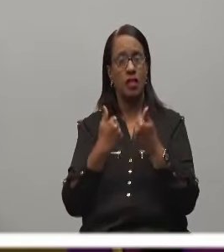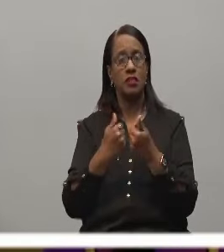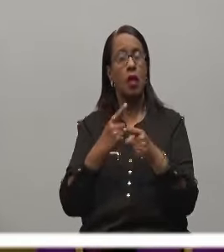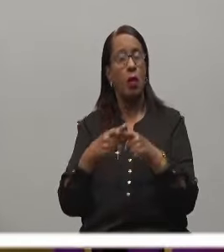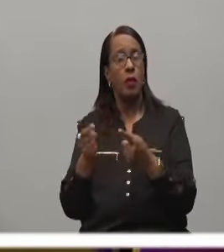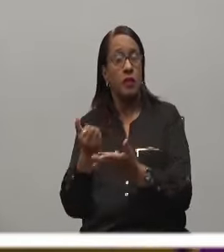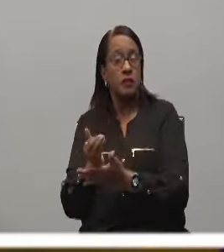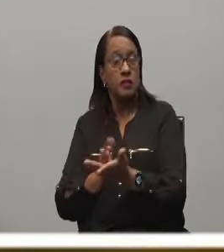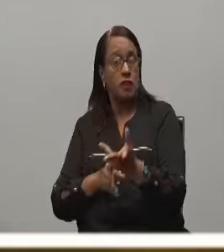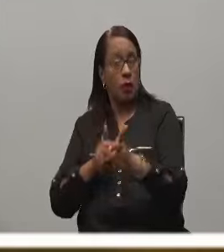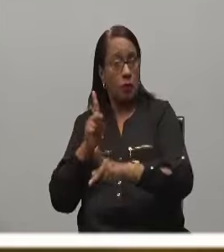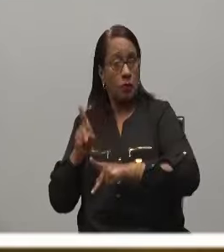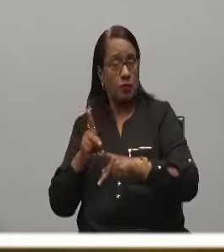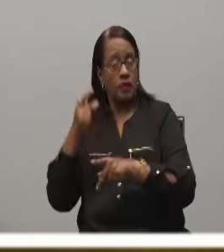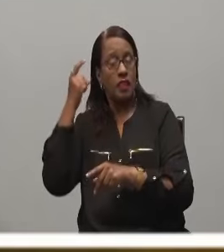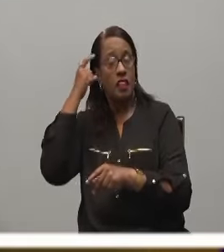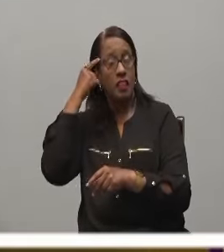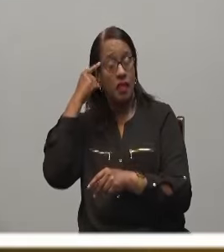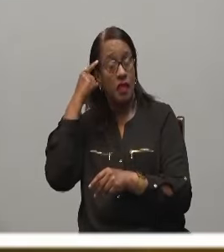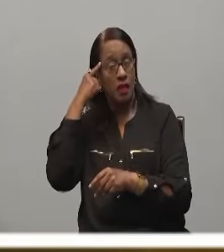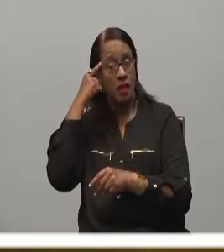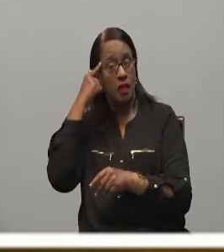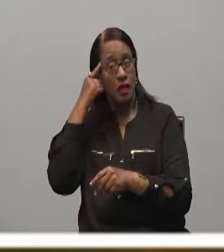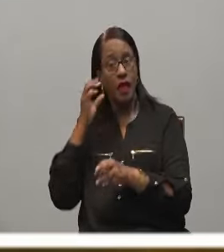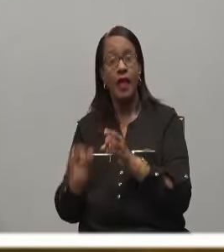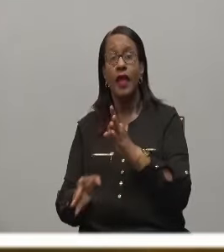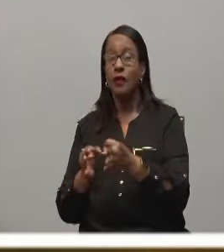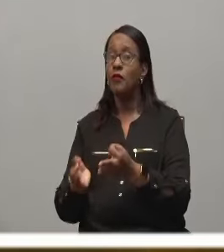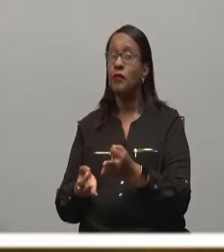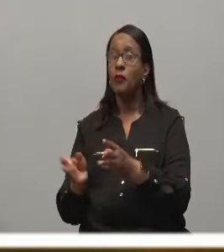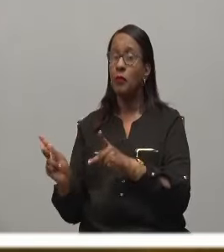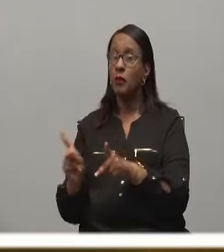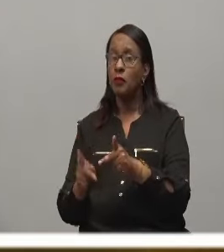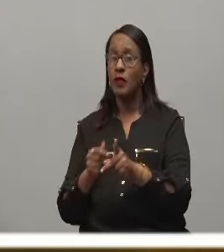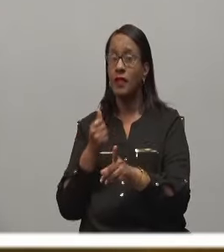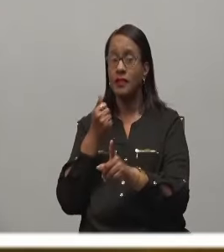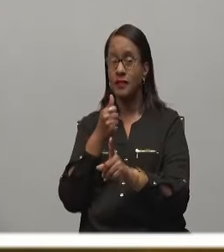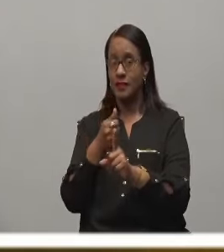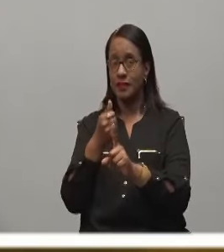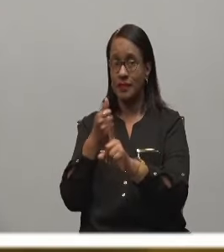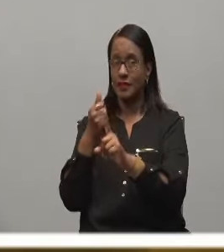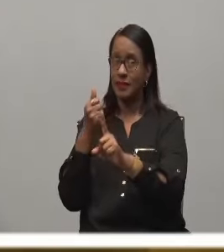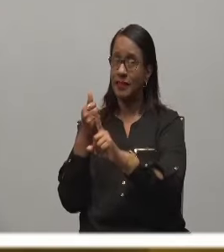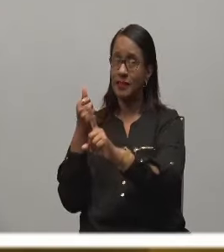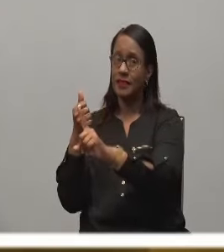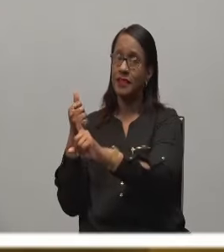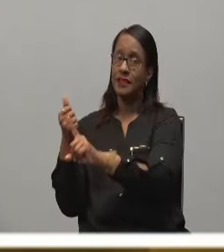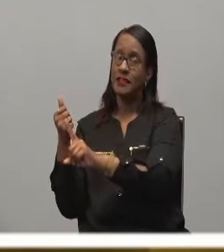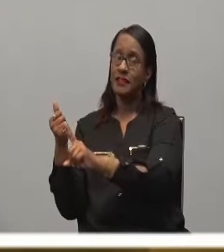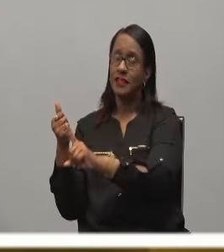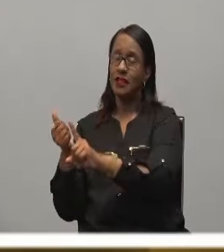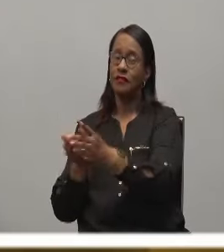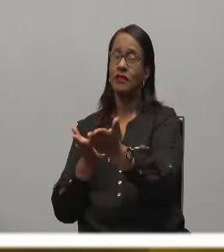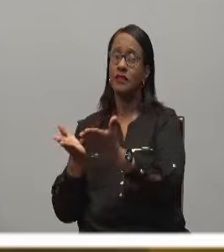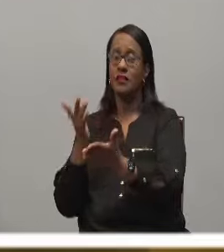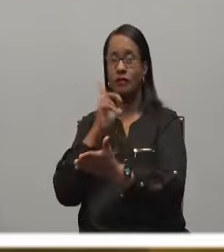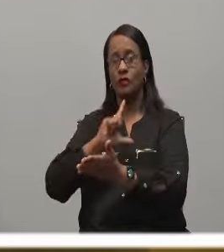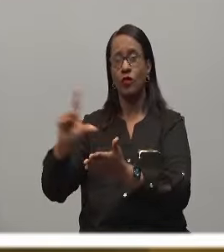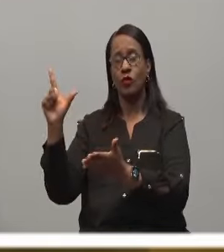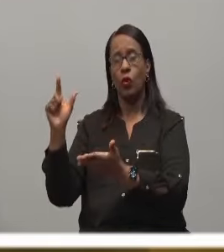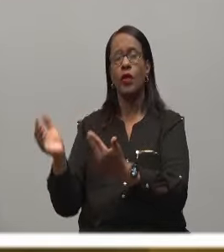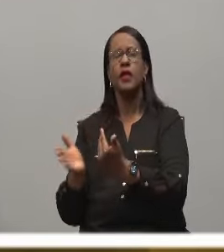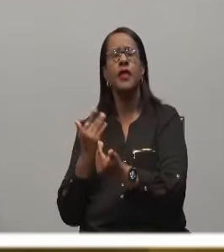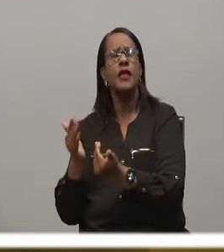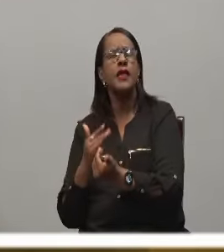is the road that goes to perdition, and narrow is the gate that goes to salvation. If